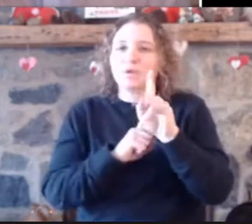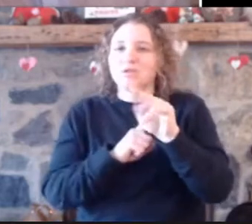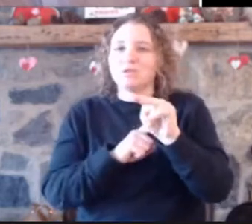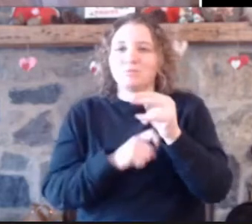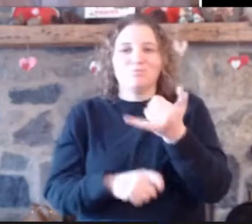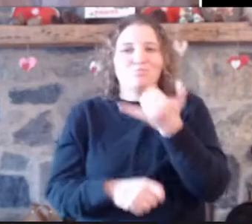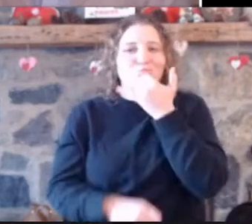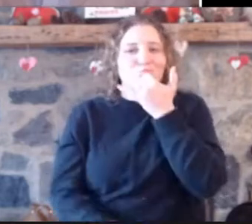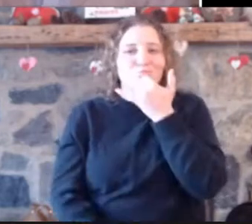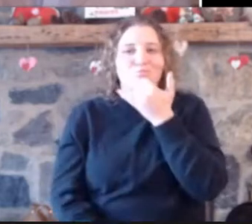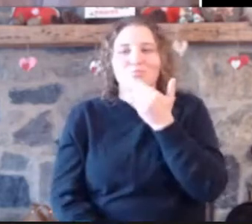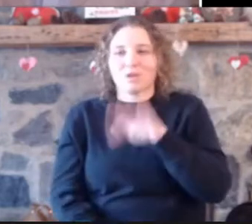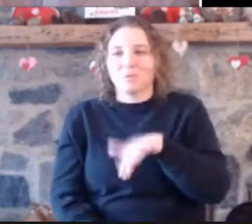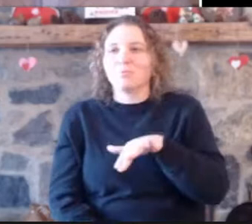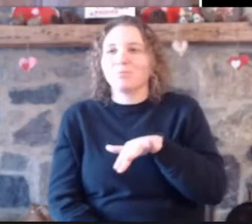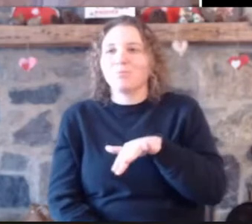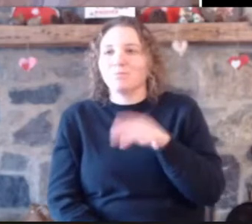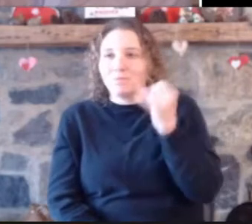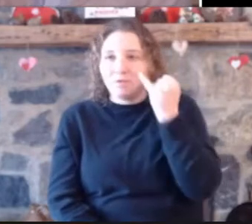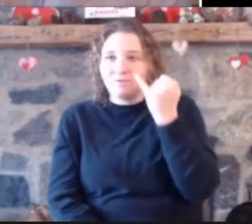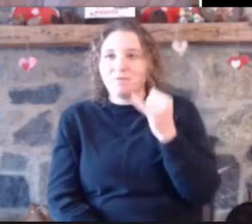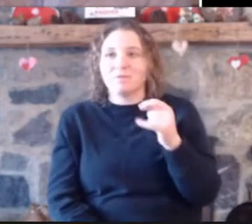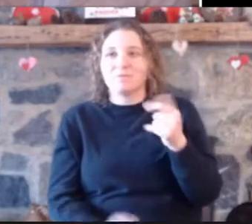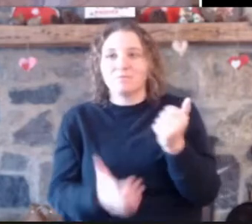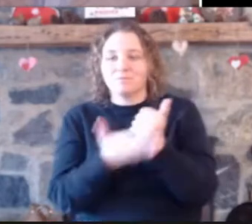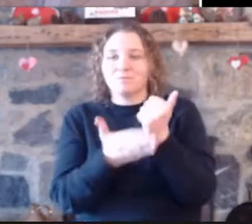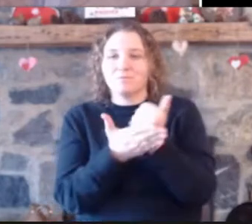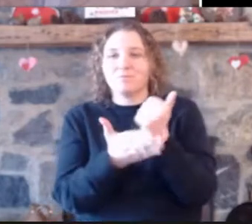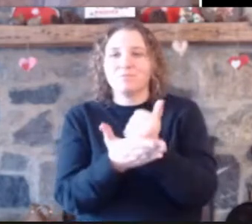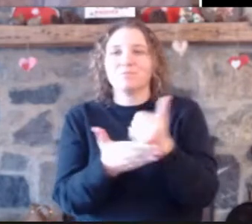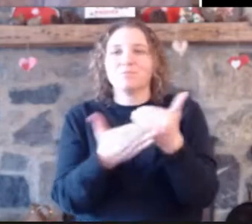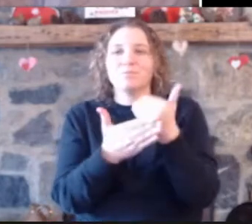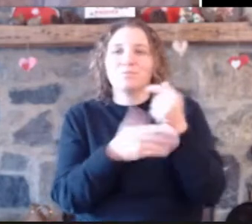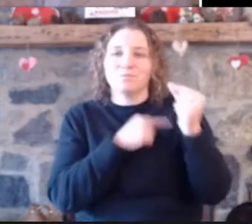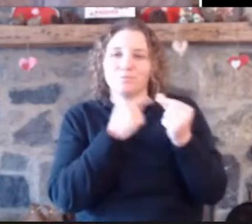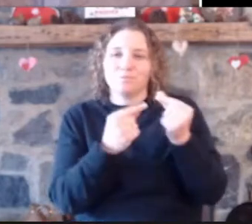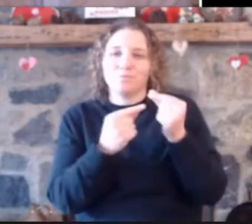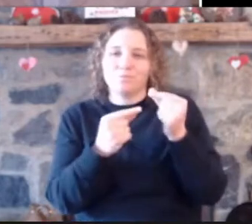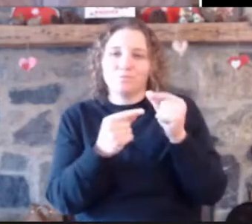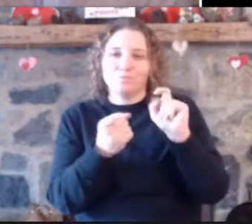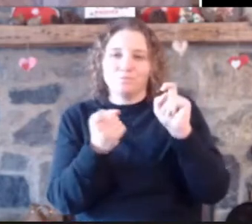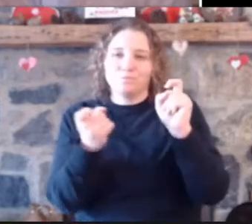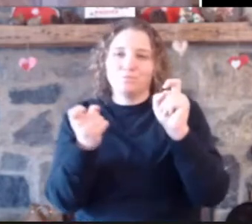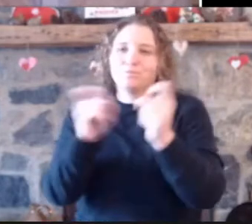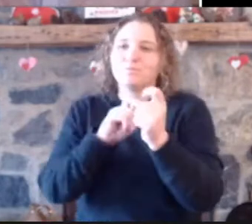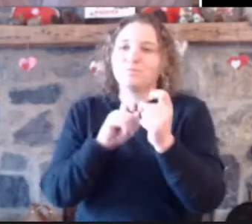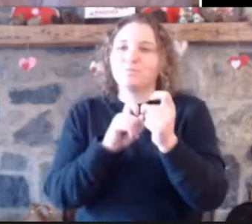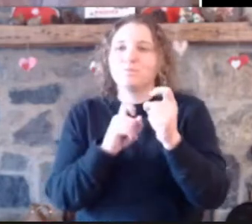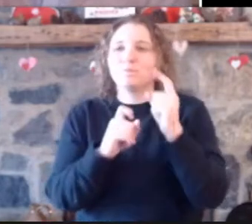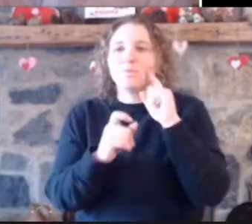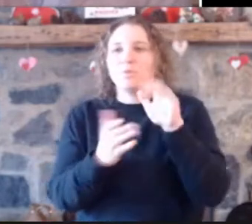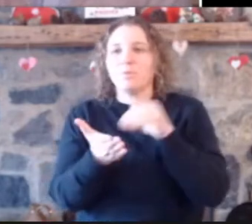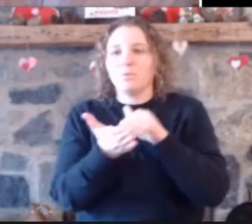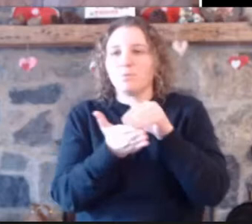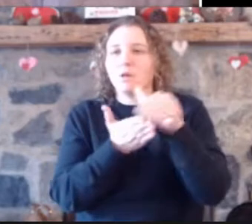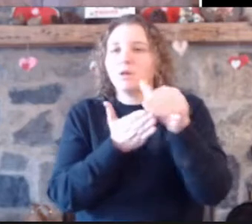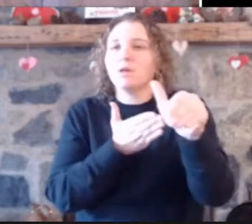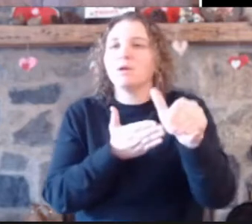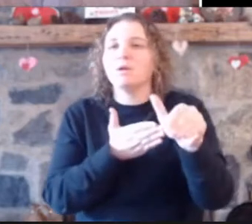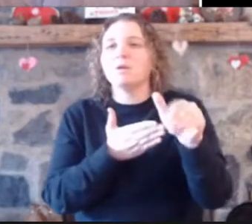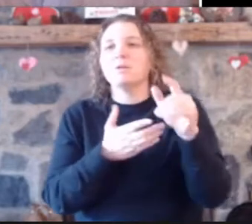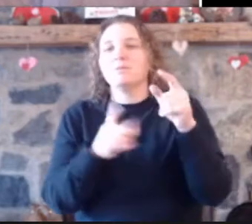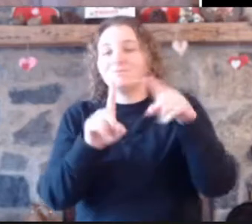Even if these 1,700 mutations were helpful, the new genetic code needed for a land animal to become a whale would be millions upon millions of